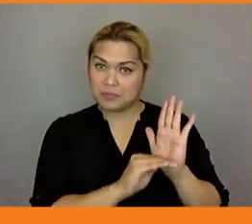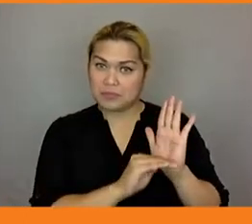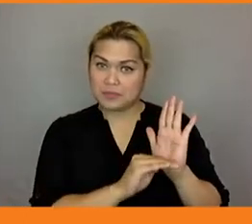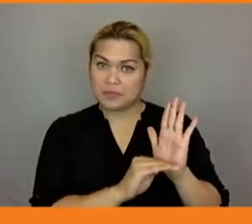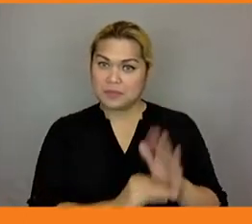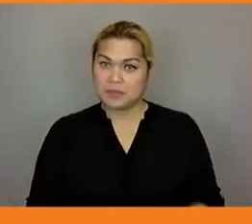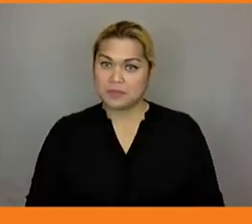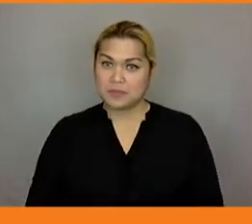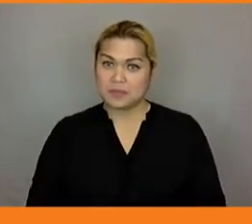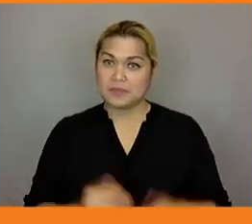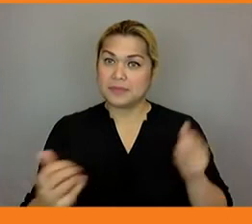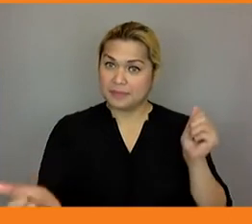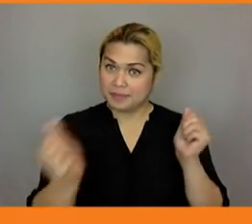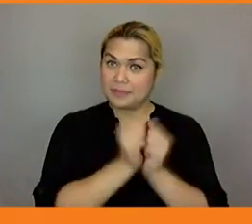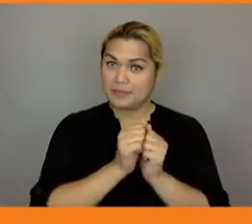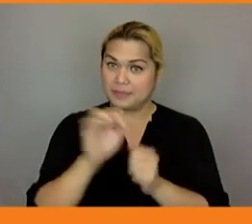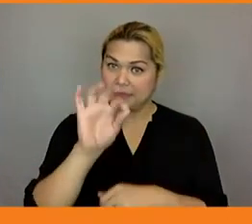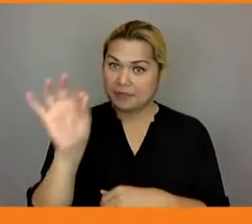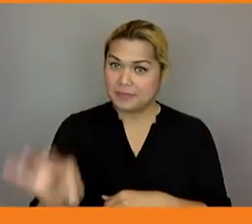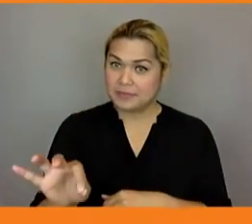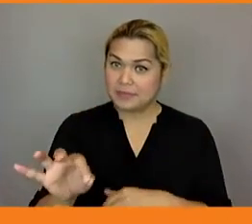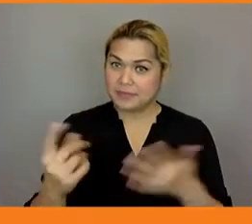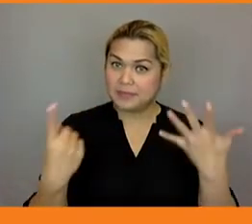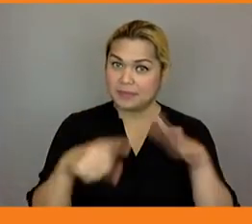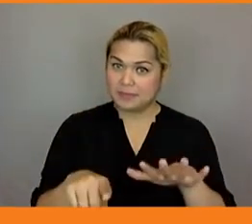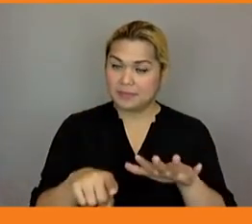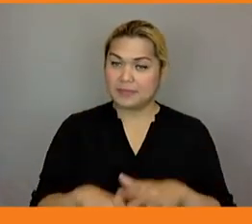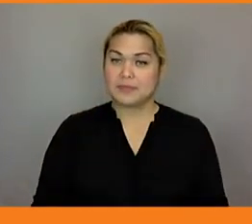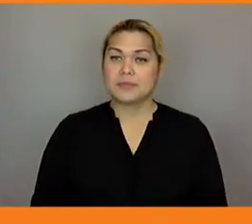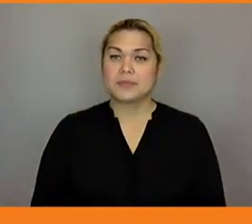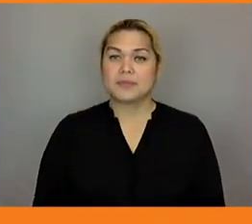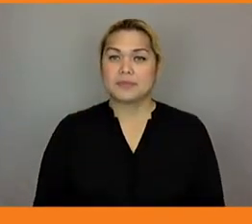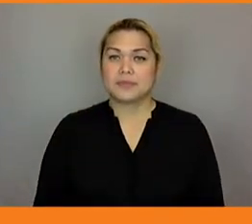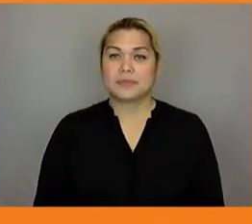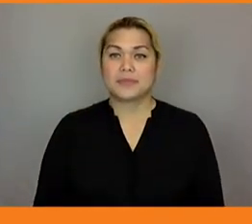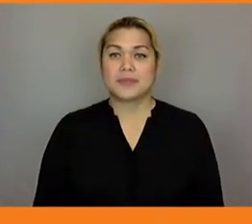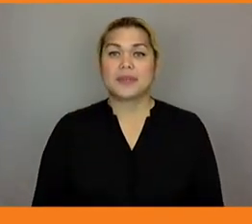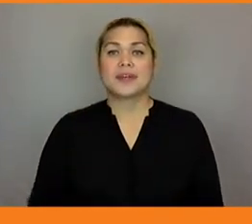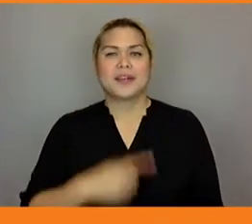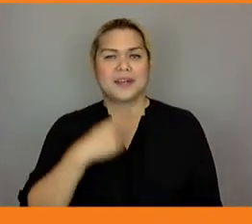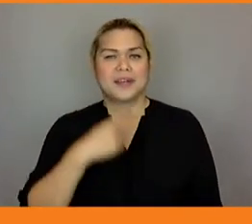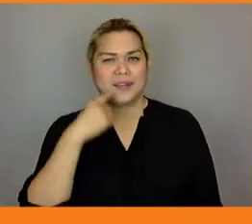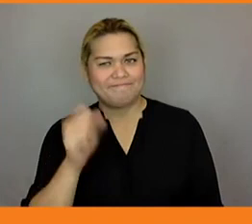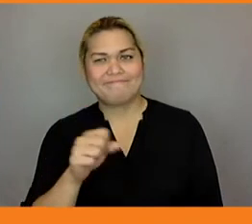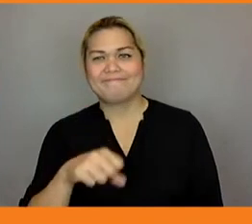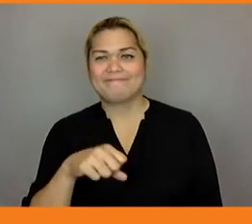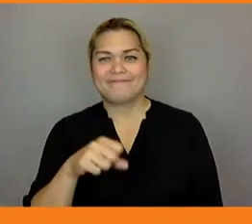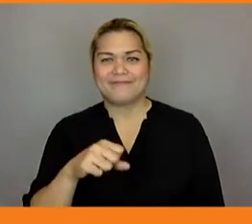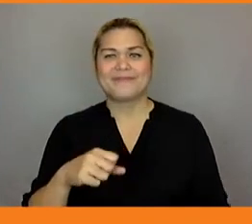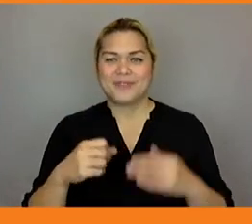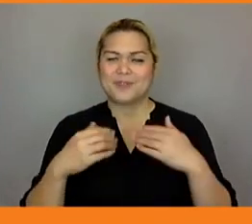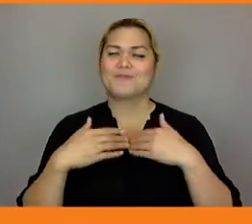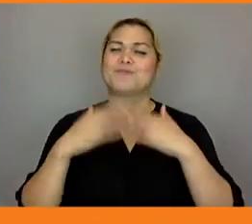inclusion agenda? Okay, let me respond to your question more in general. In the context of revision